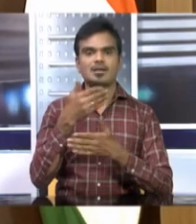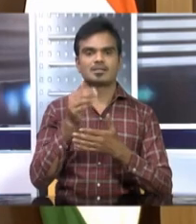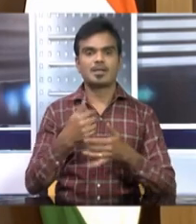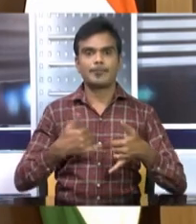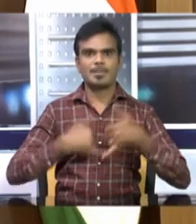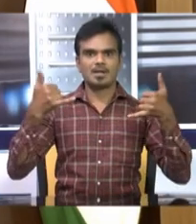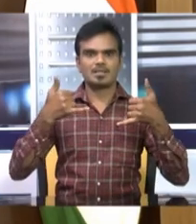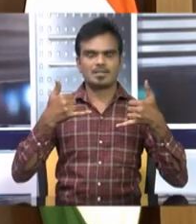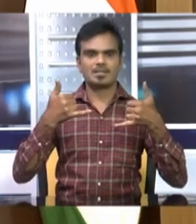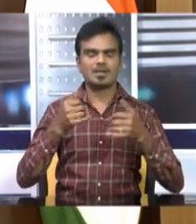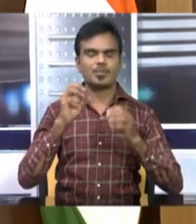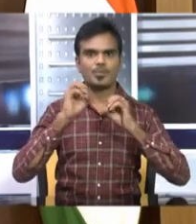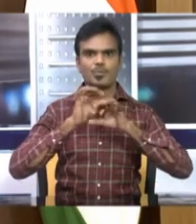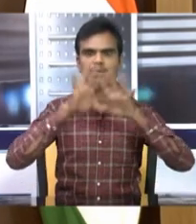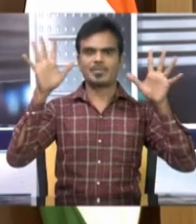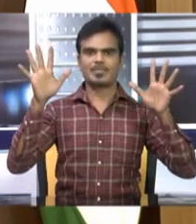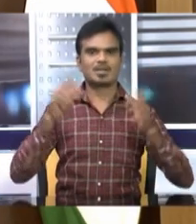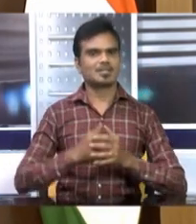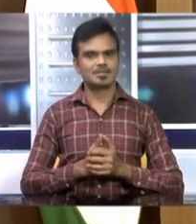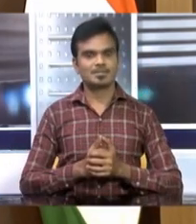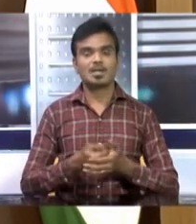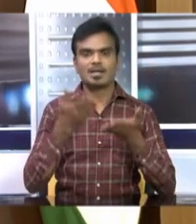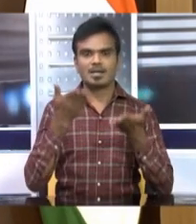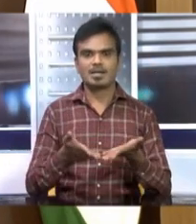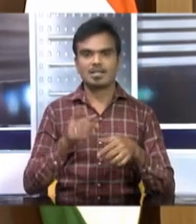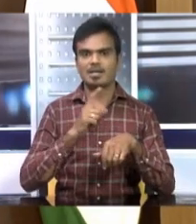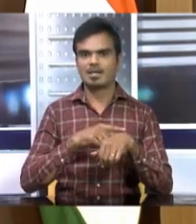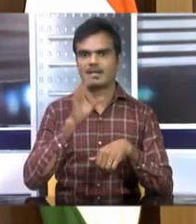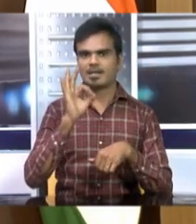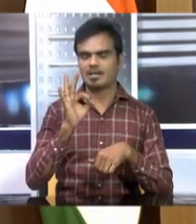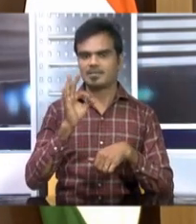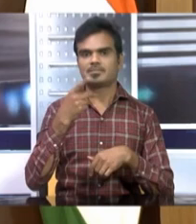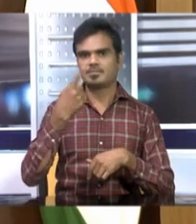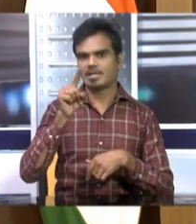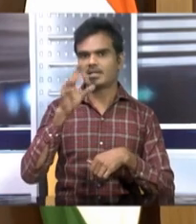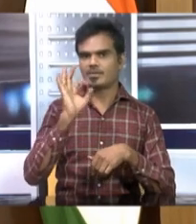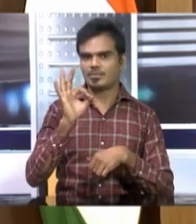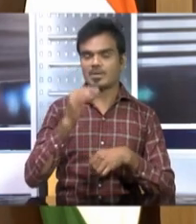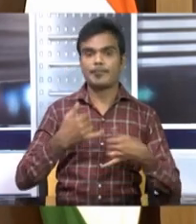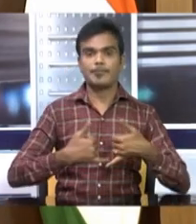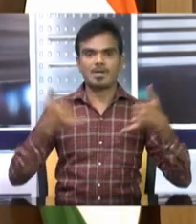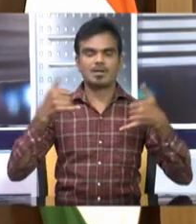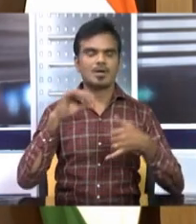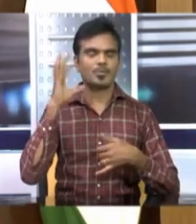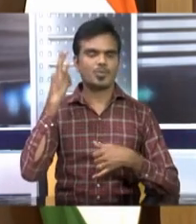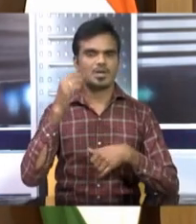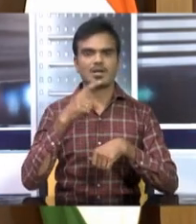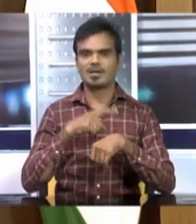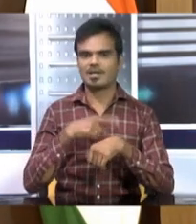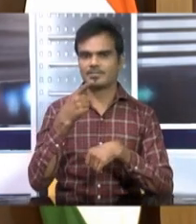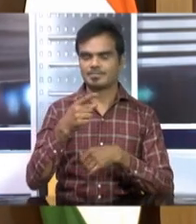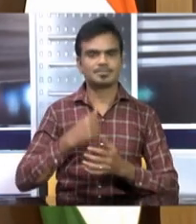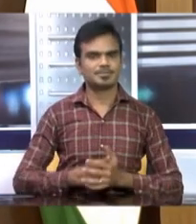Bharatai, Ulimai Makungal, Idu Neram, Sariyana Neram, Bharatathin, Punnana Neram.